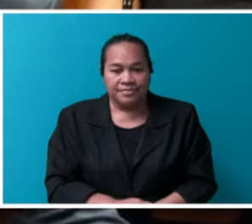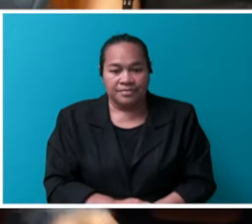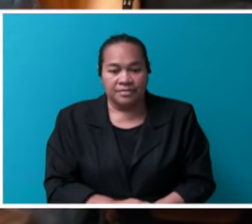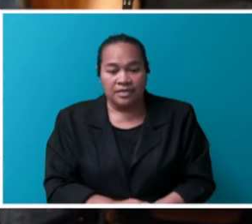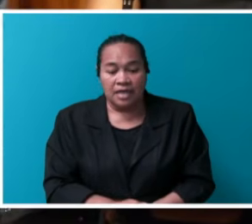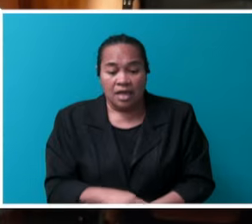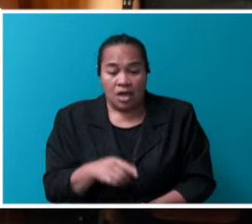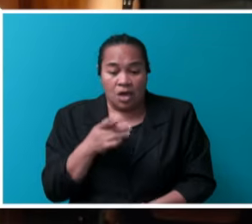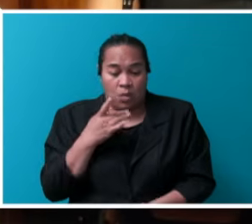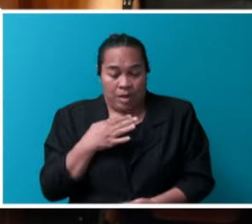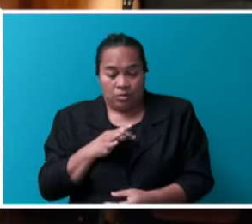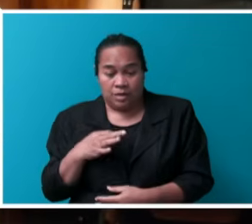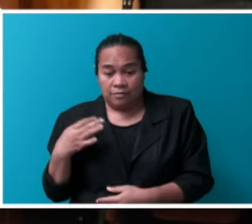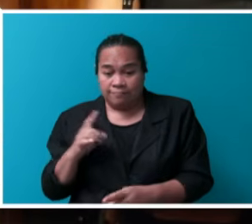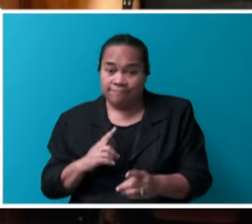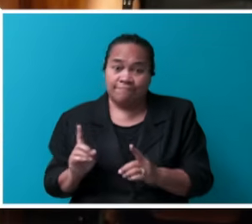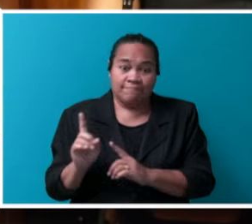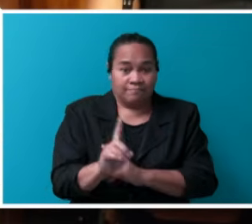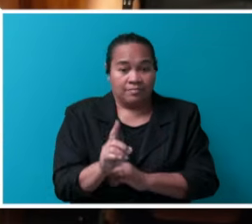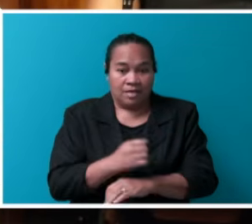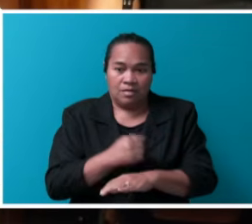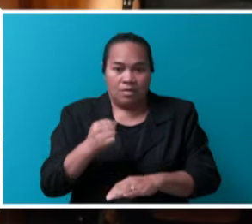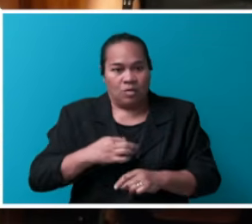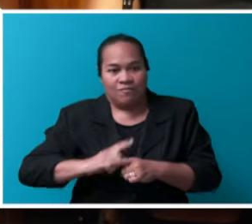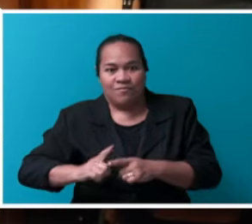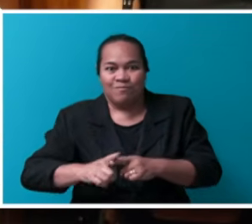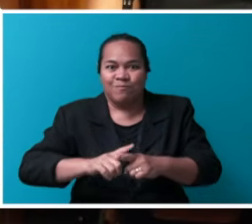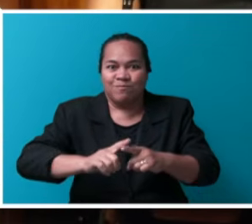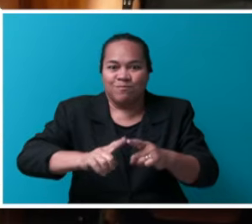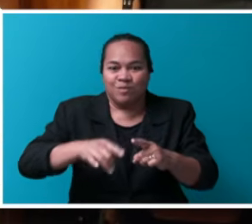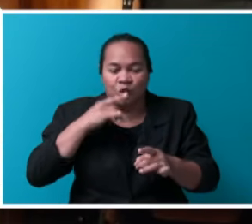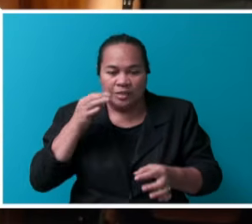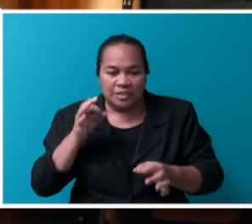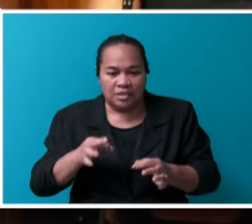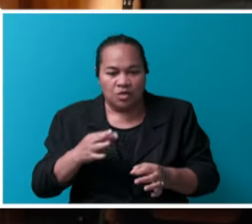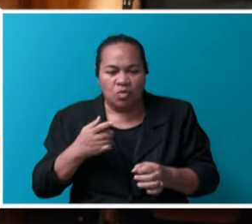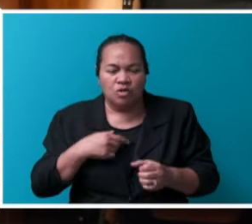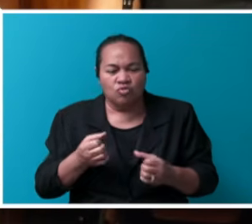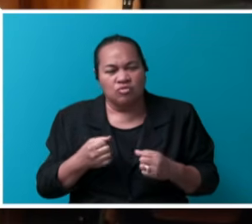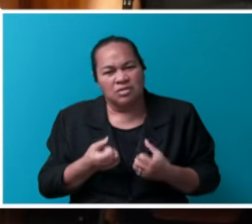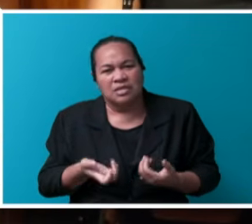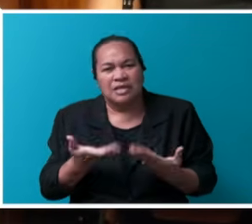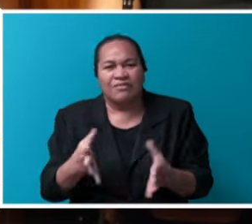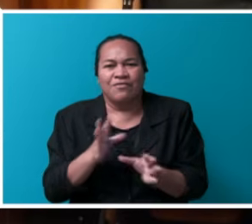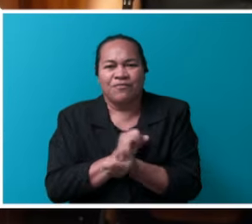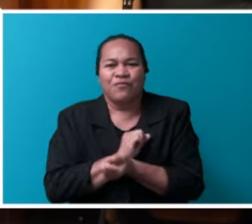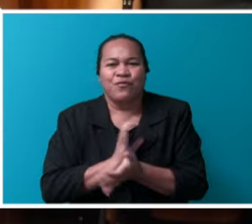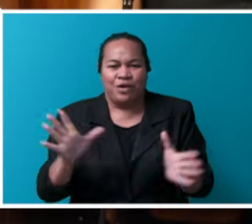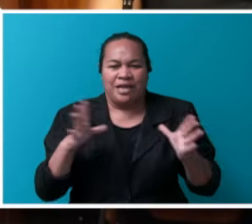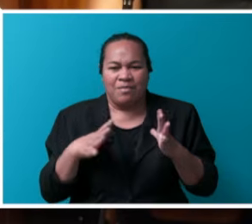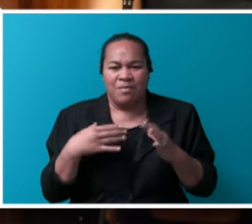since taking office, this government moved swiftly and decisively to restore freedom. We removed the